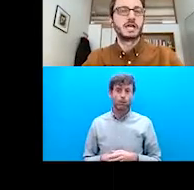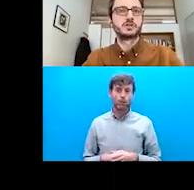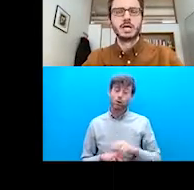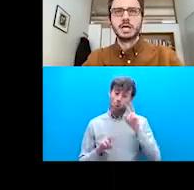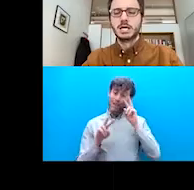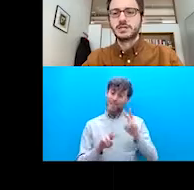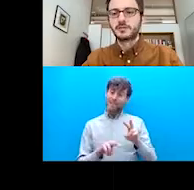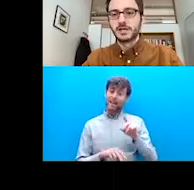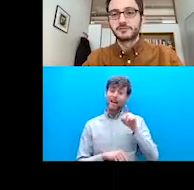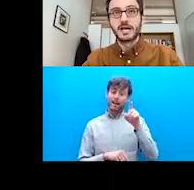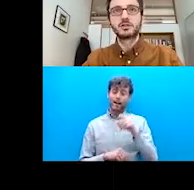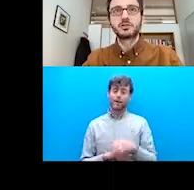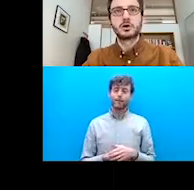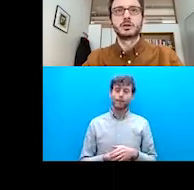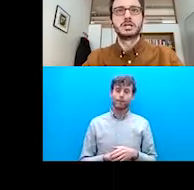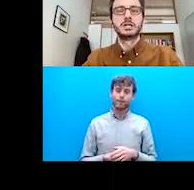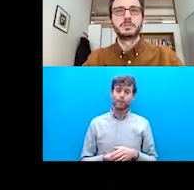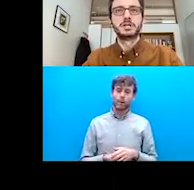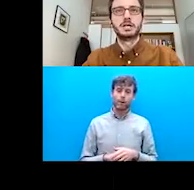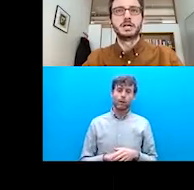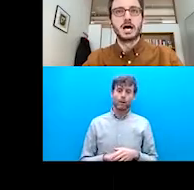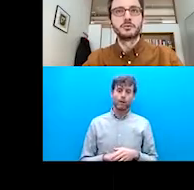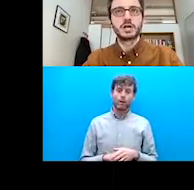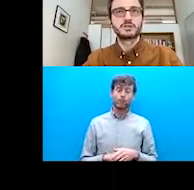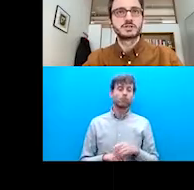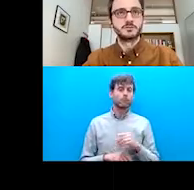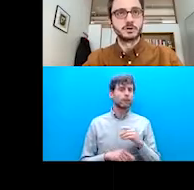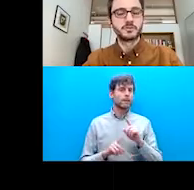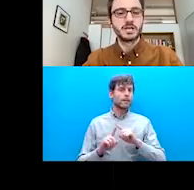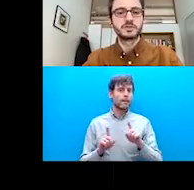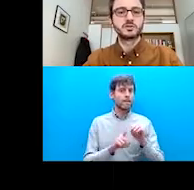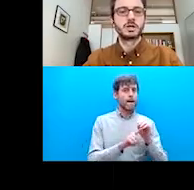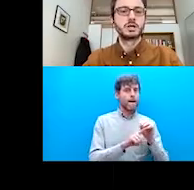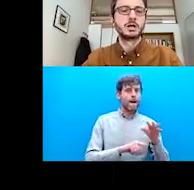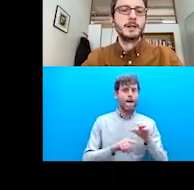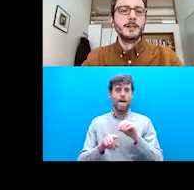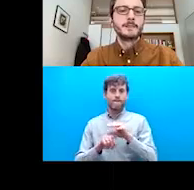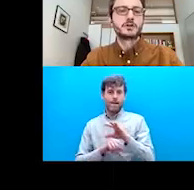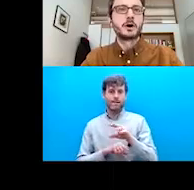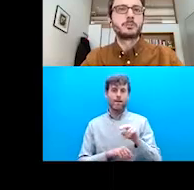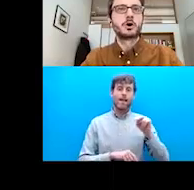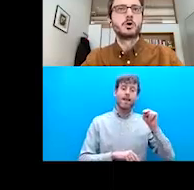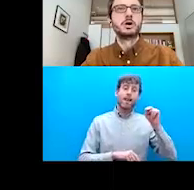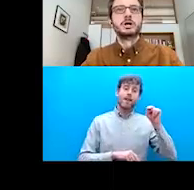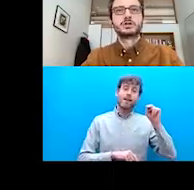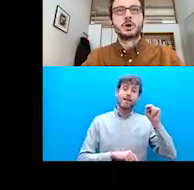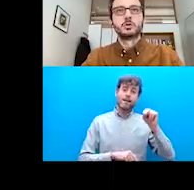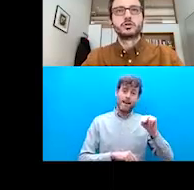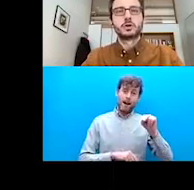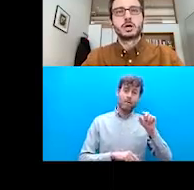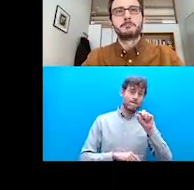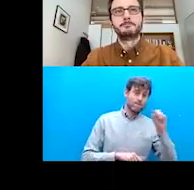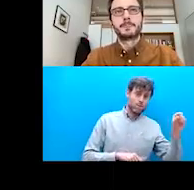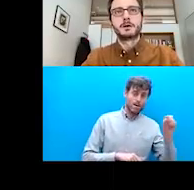composition has different effects on the ERP in noun phrases and verb phrases. So here, the top row